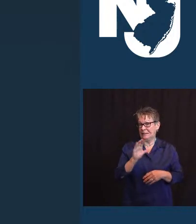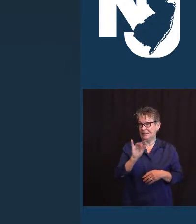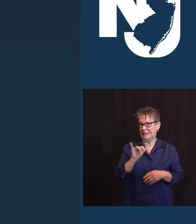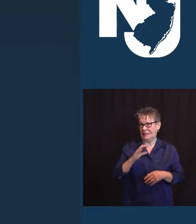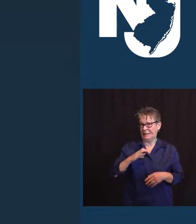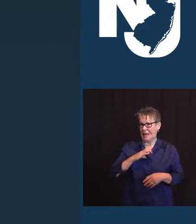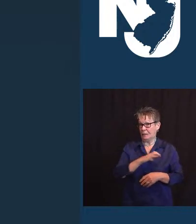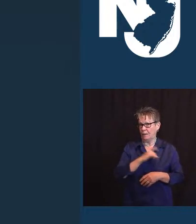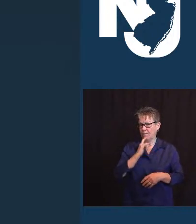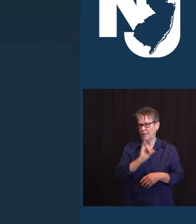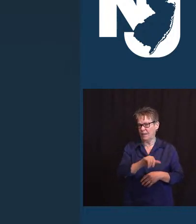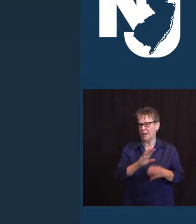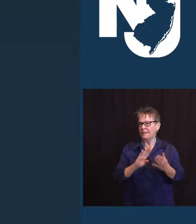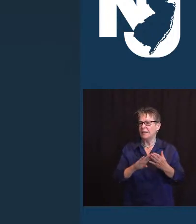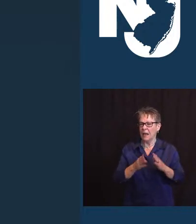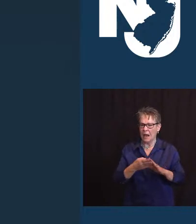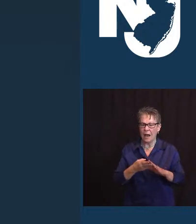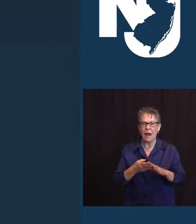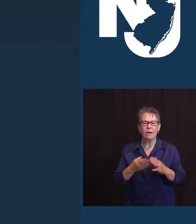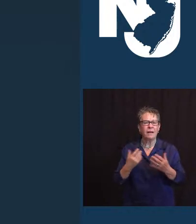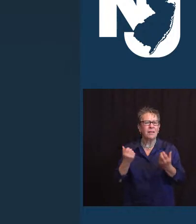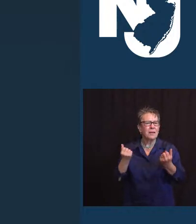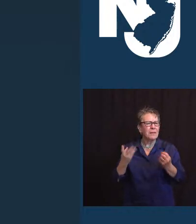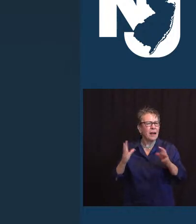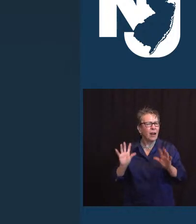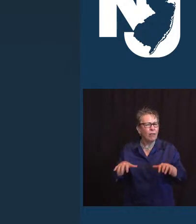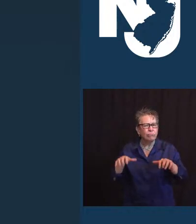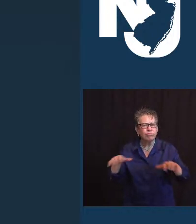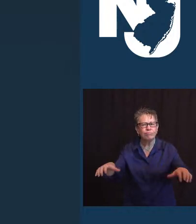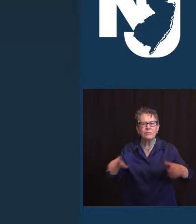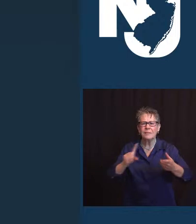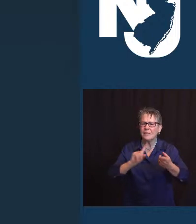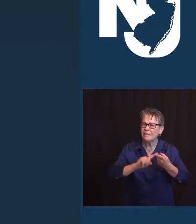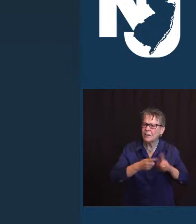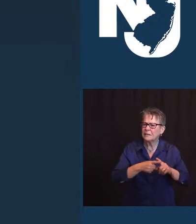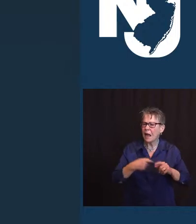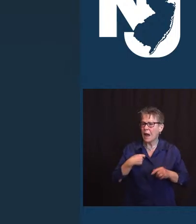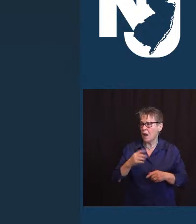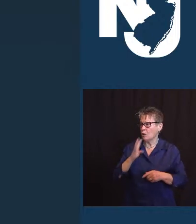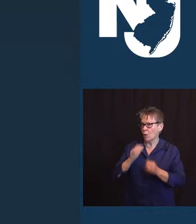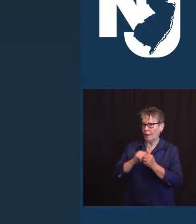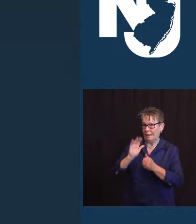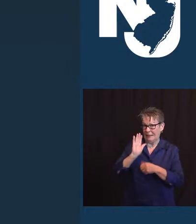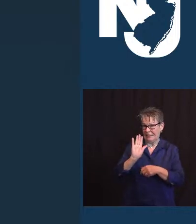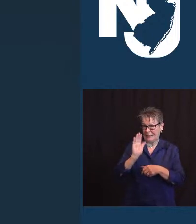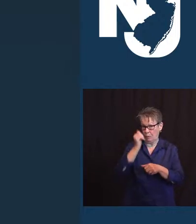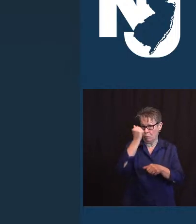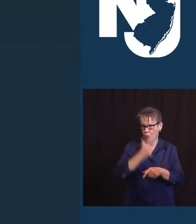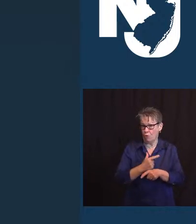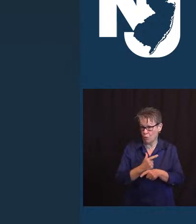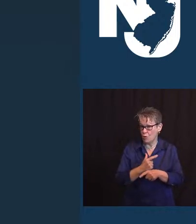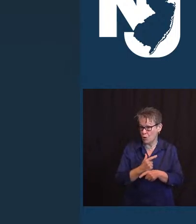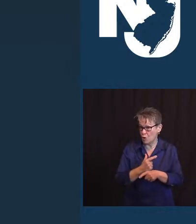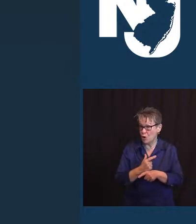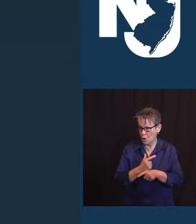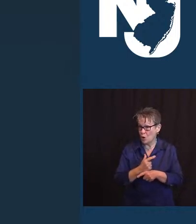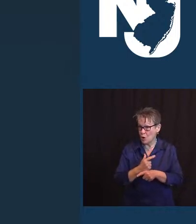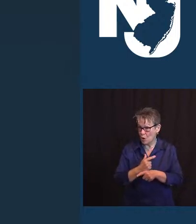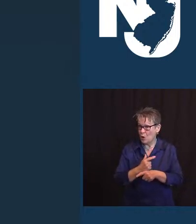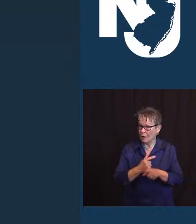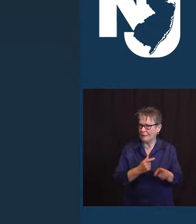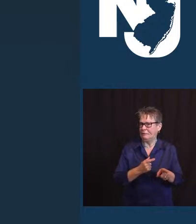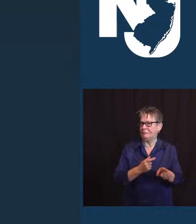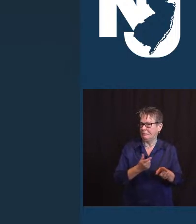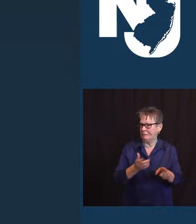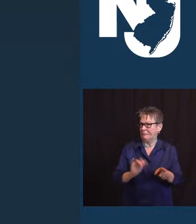New Jersey and back in Peru. I spoke with Romy on Wednesday. He was also COVID positive. He's now